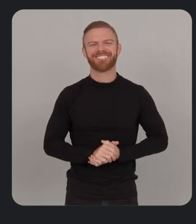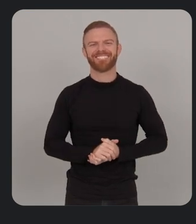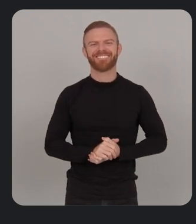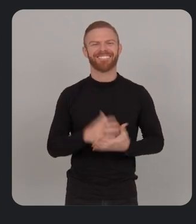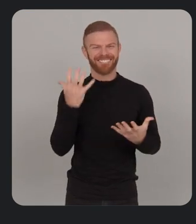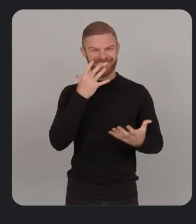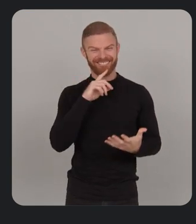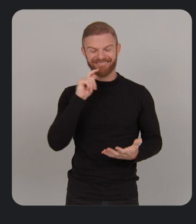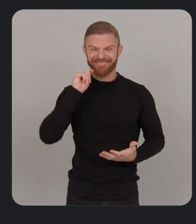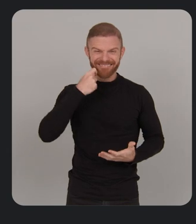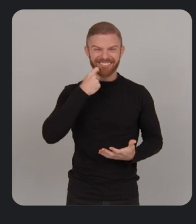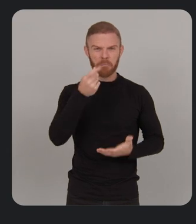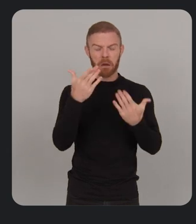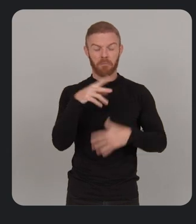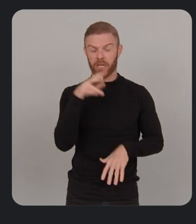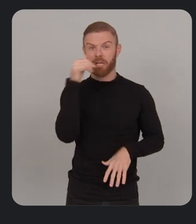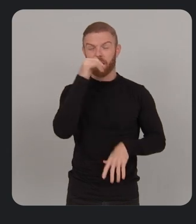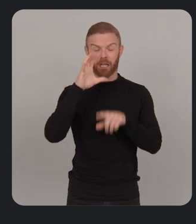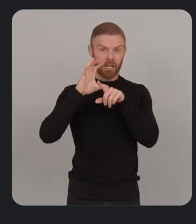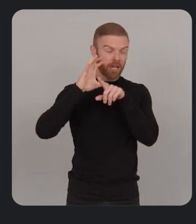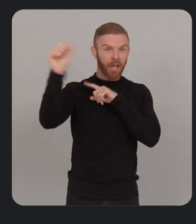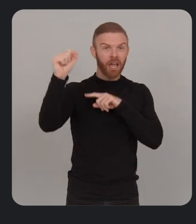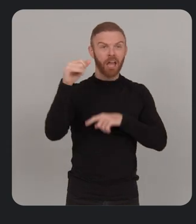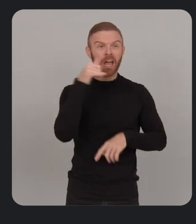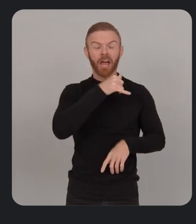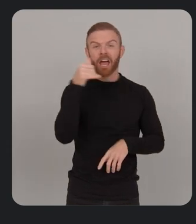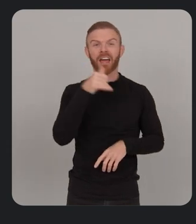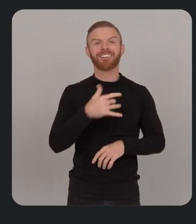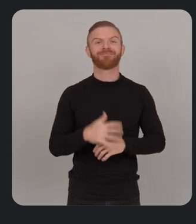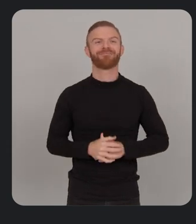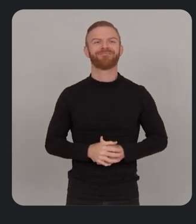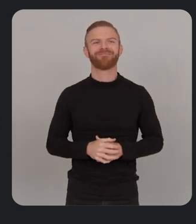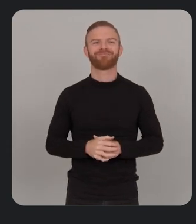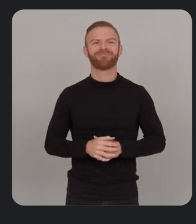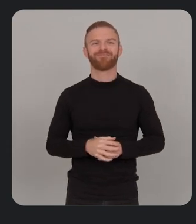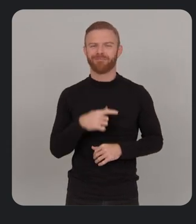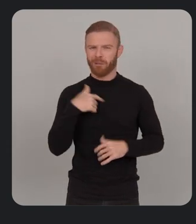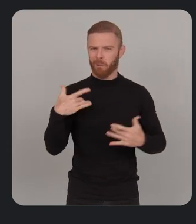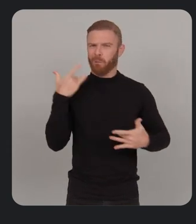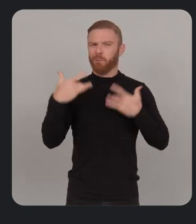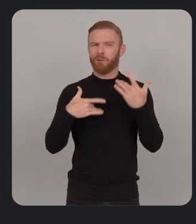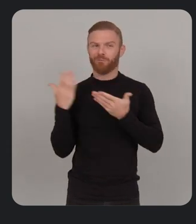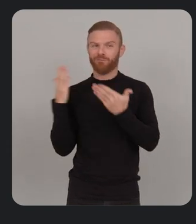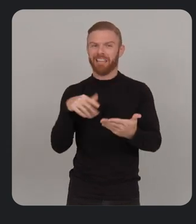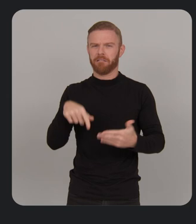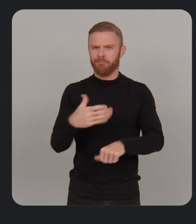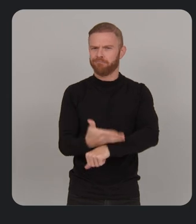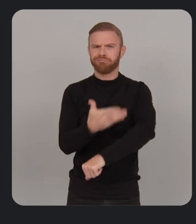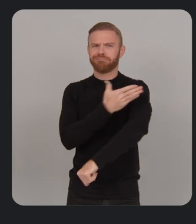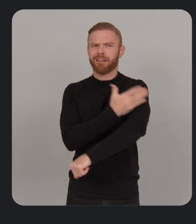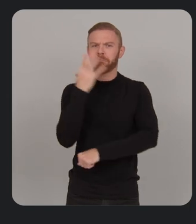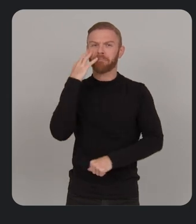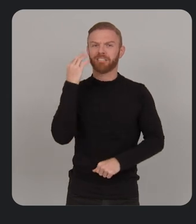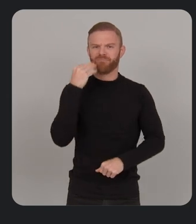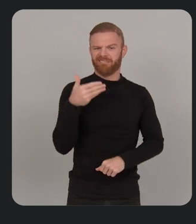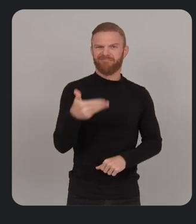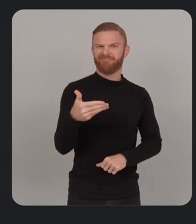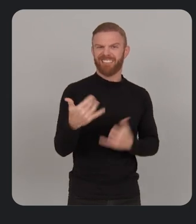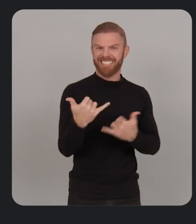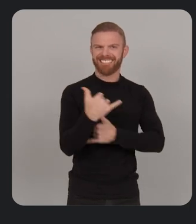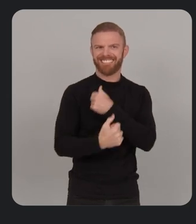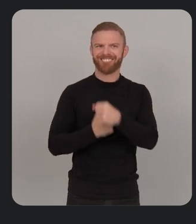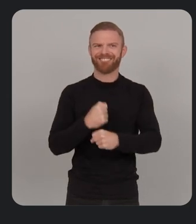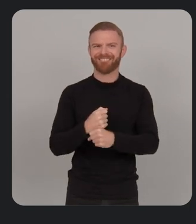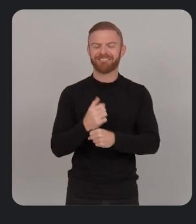So cool, you might say. It's out of this world. We're excited to bring you this improved experience later this year.